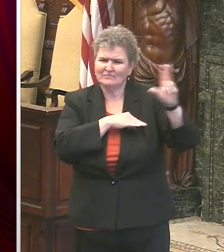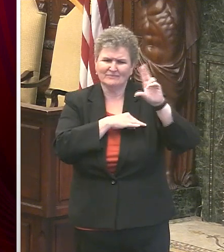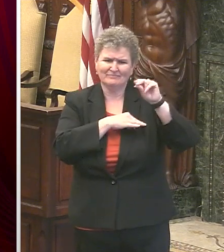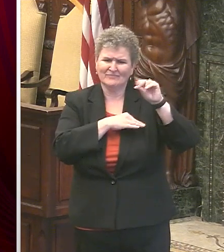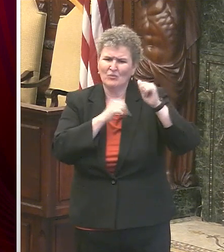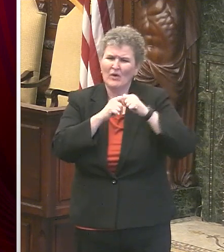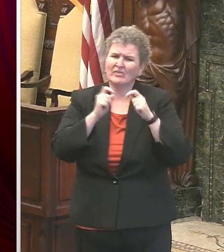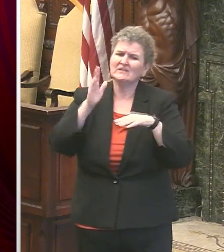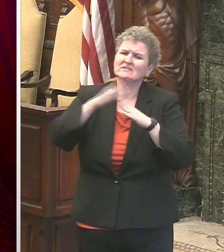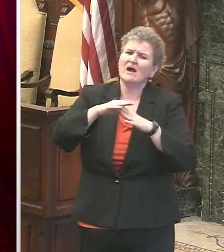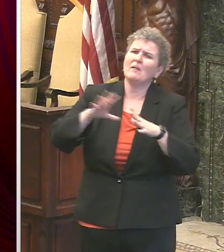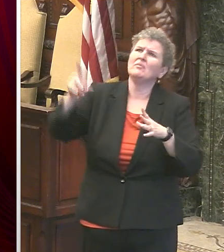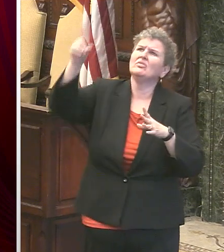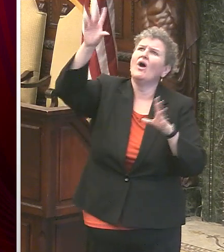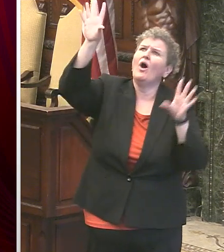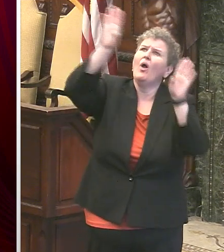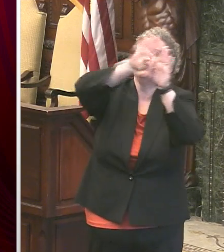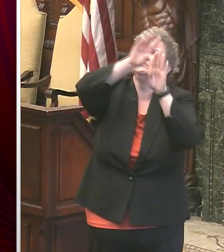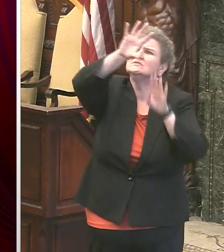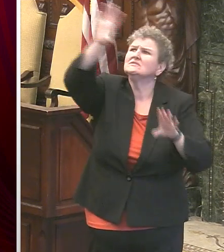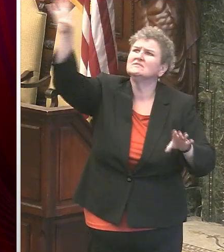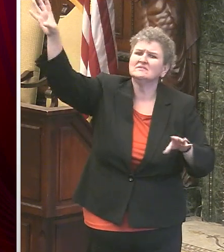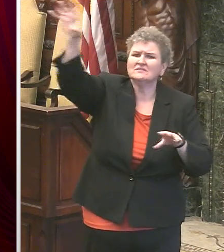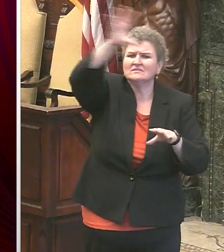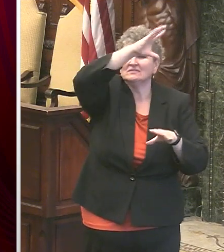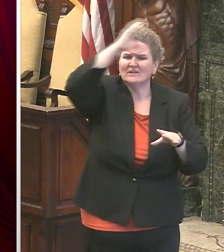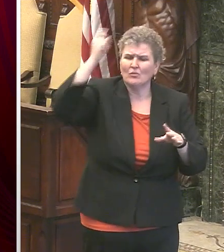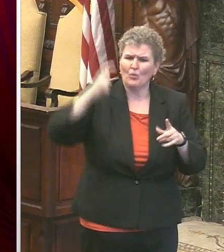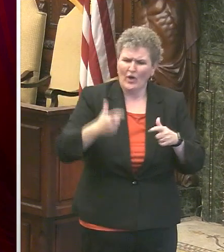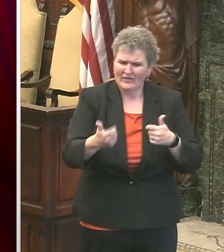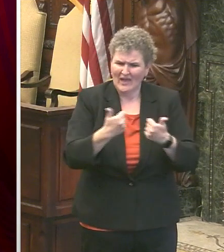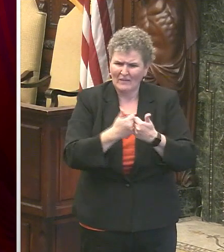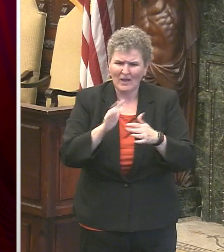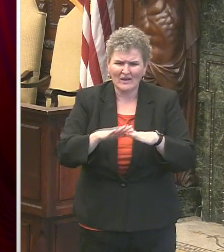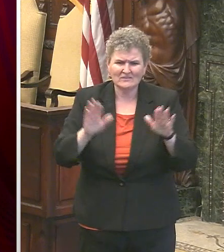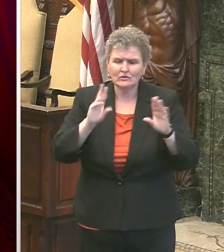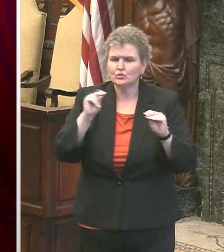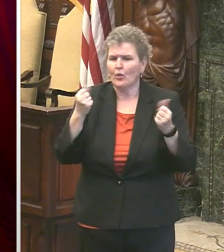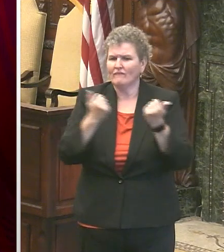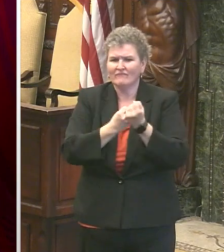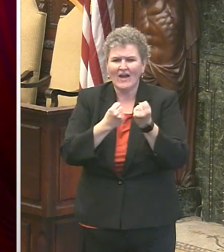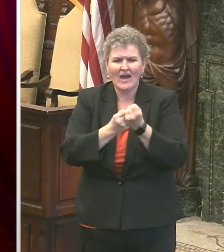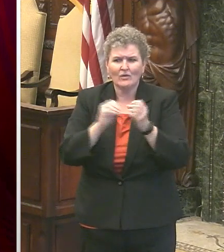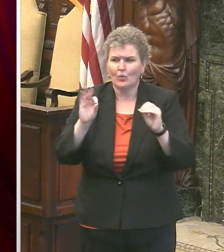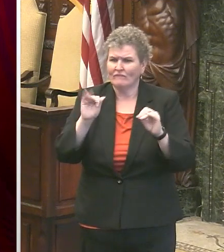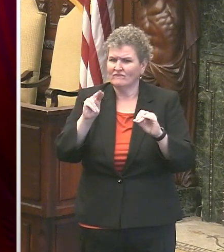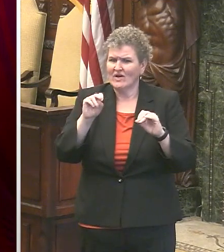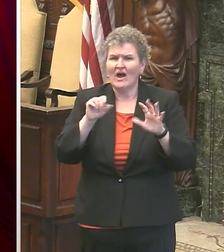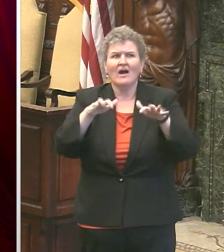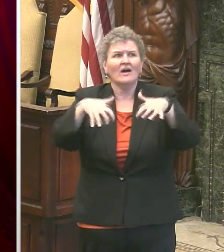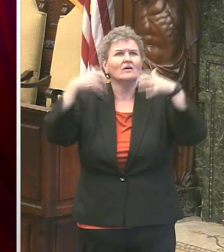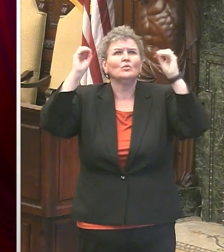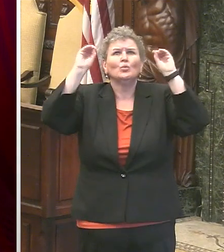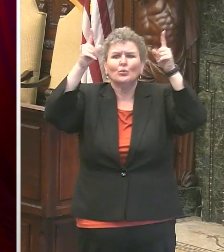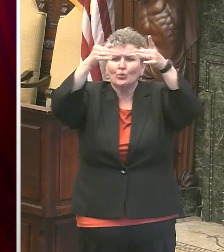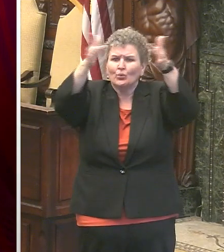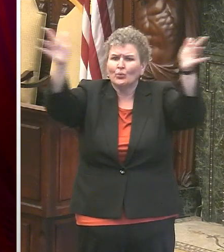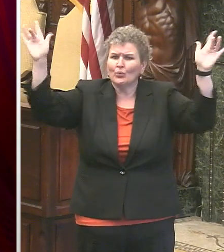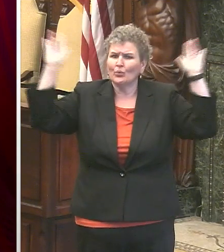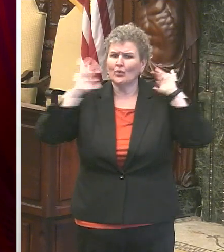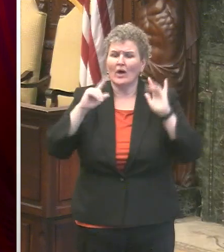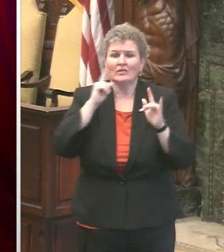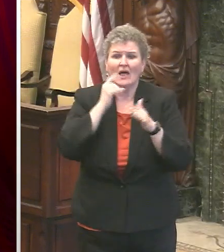closed in Heinz Field. When I watched the game on Sunday, I didn't see any fans in the upper bowl. Do you think this will help them play better,